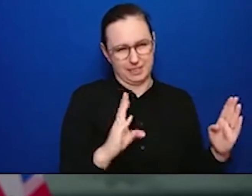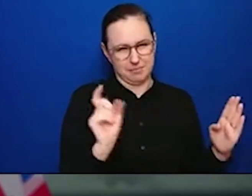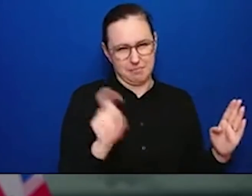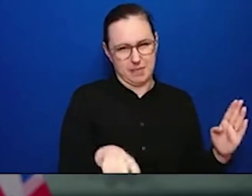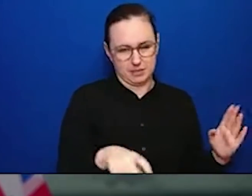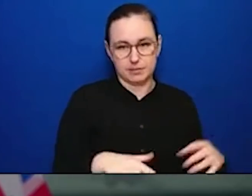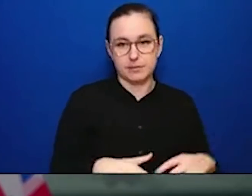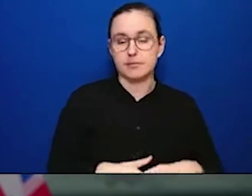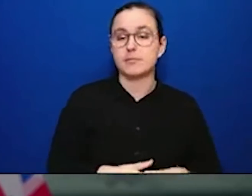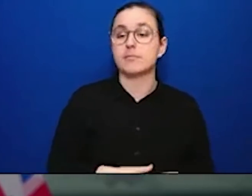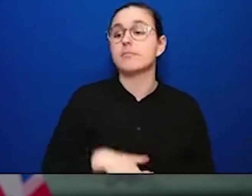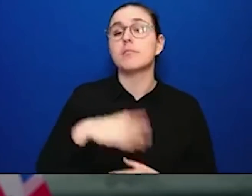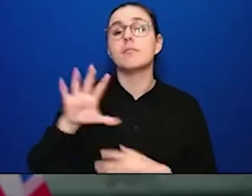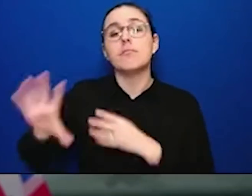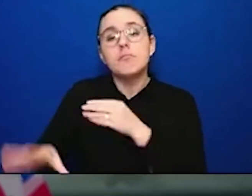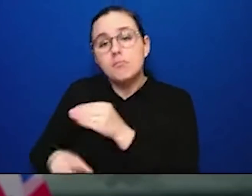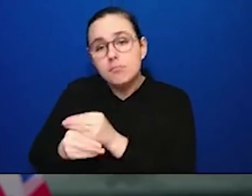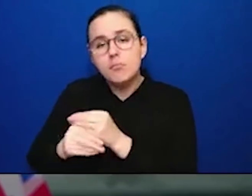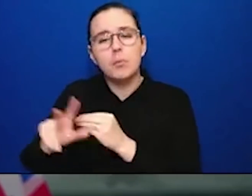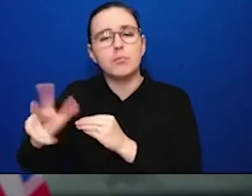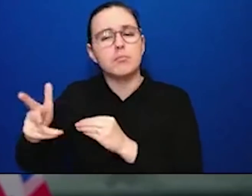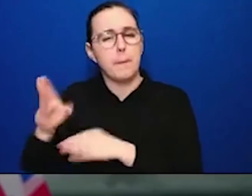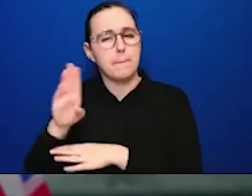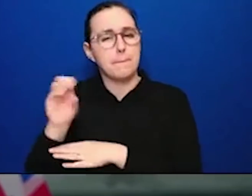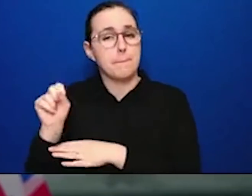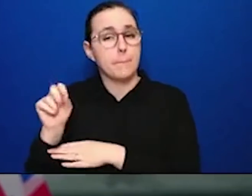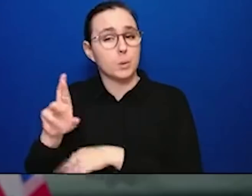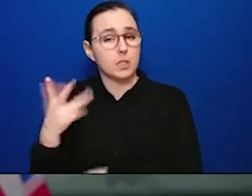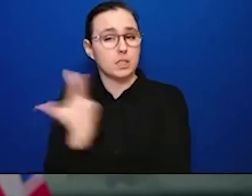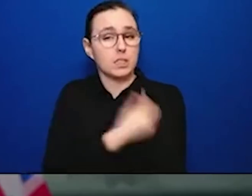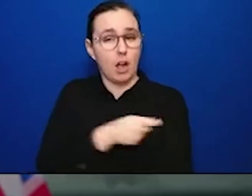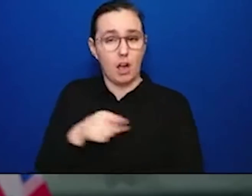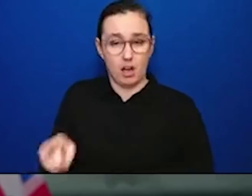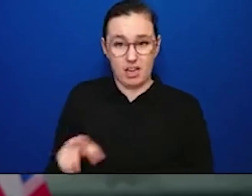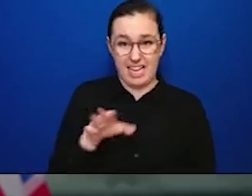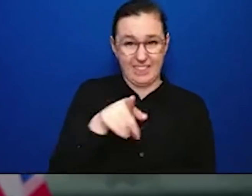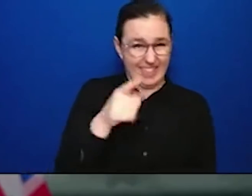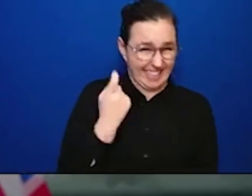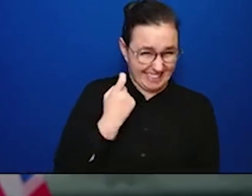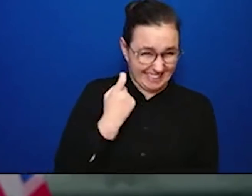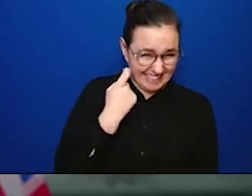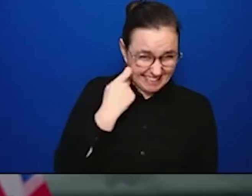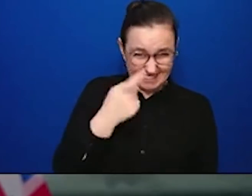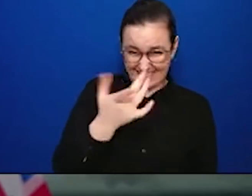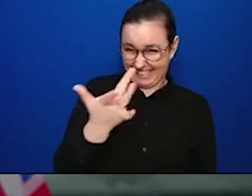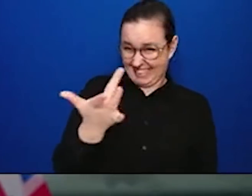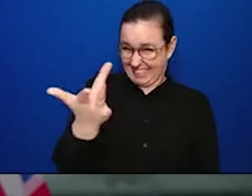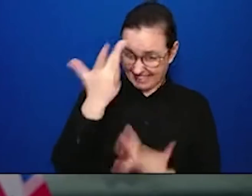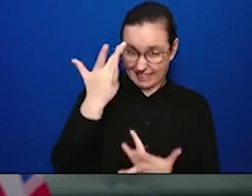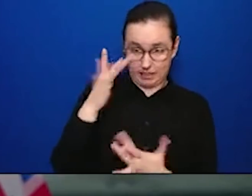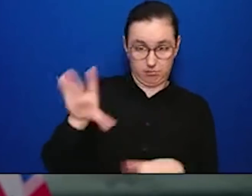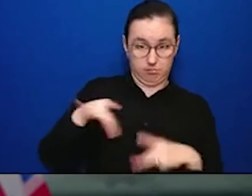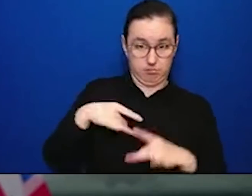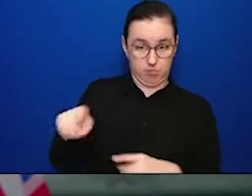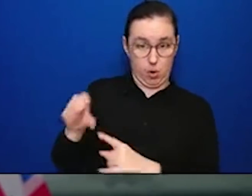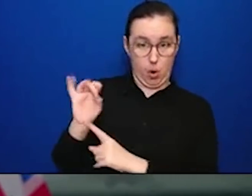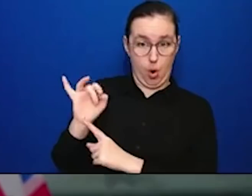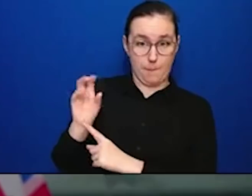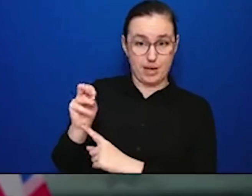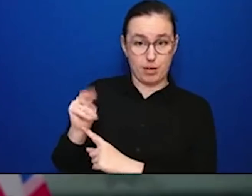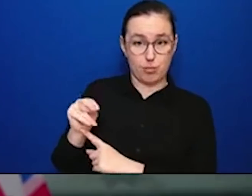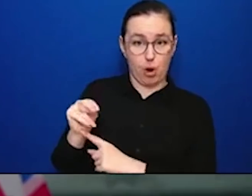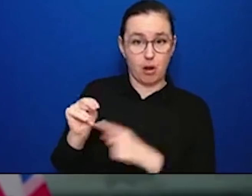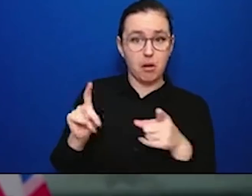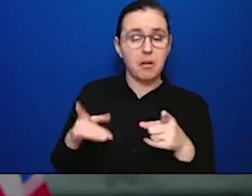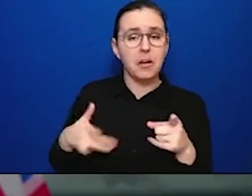infected, particularly right now with Omicron, we know lots of people are getting mild infections. When you are feeling better and recovered from